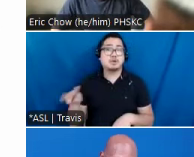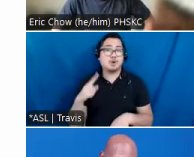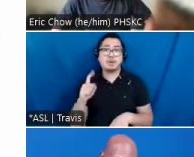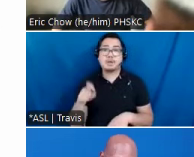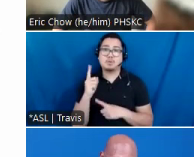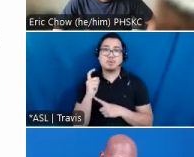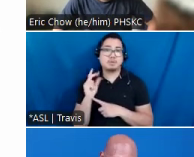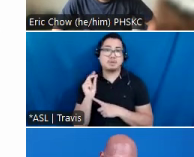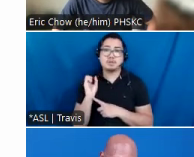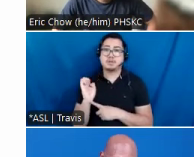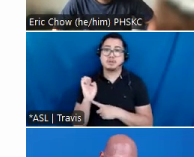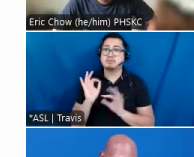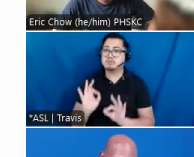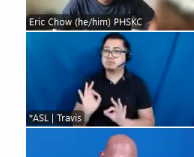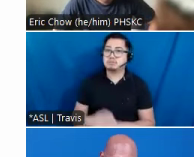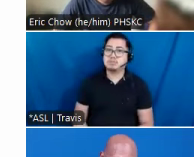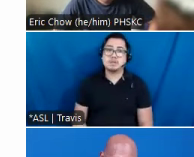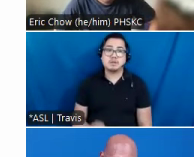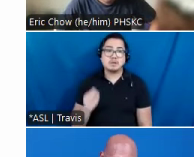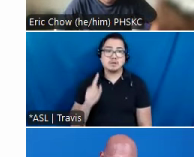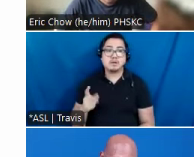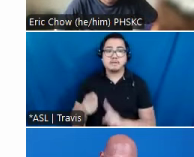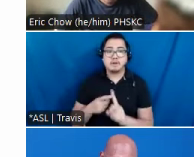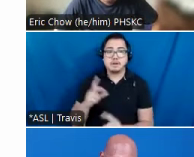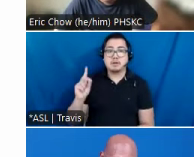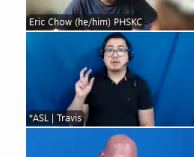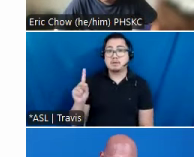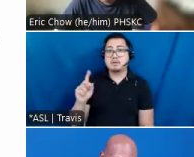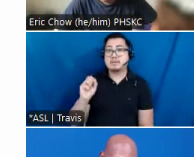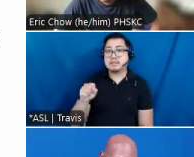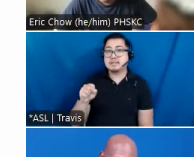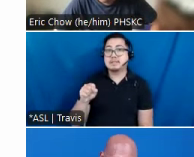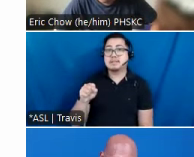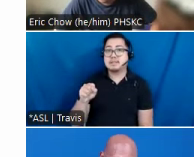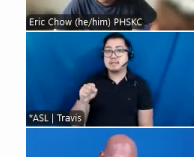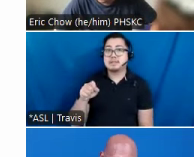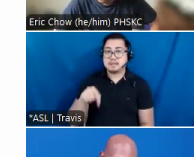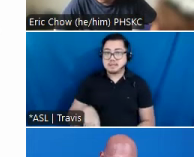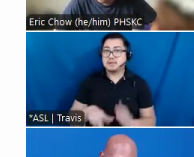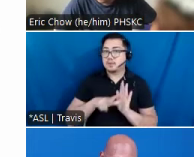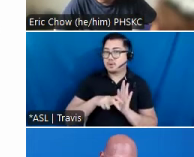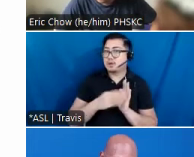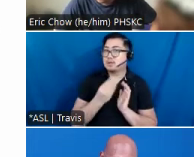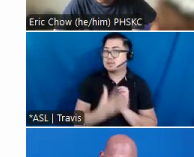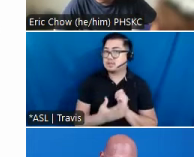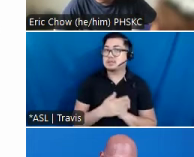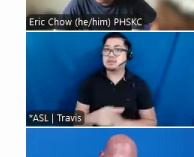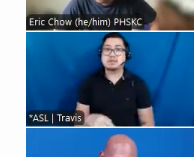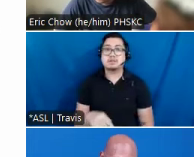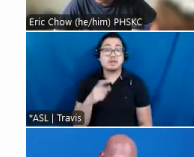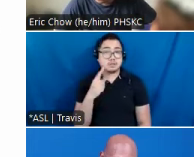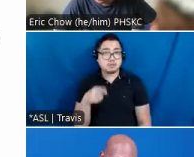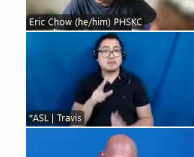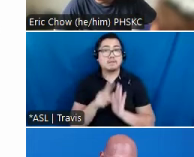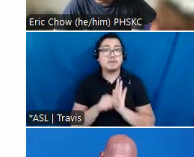Perfect. Next one was a question from Derek. Yeah, yes, Pastor Lane, this is recorded, and we'll send these out in